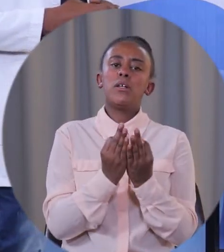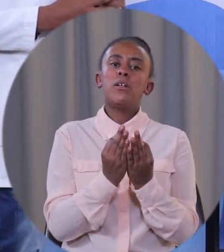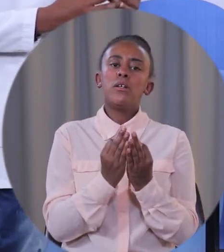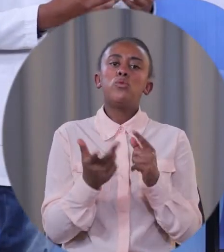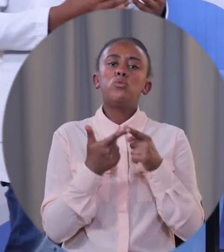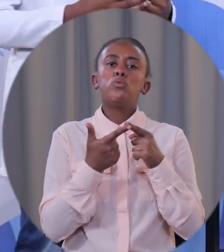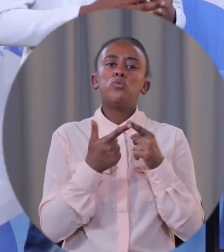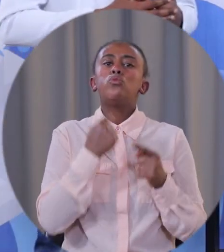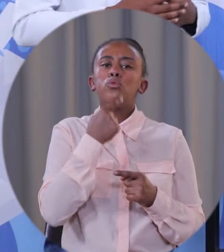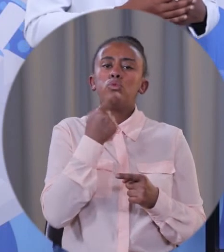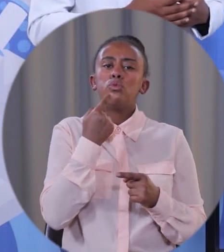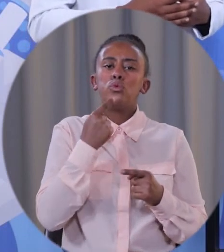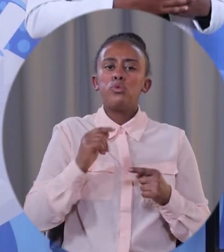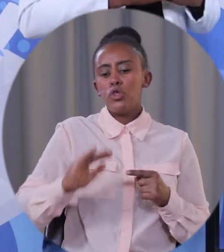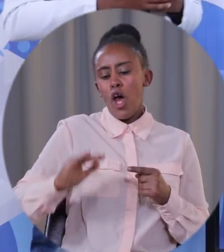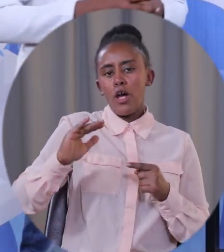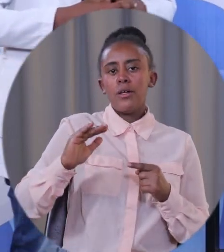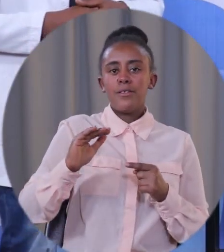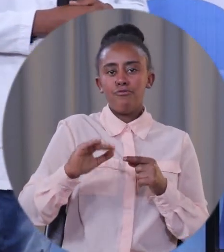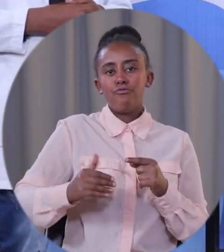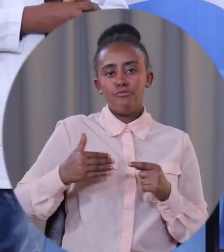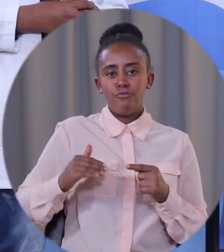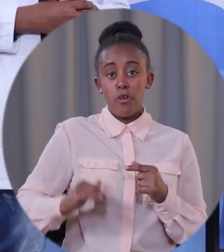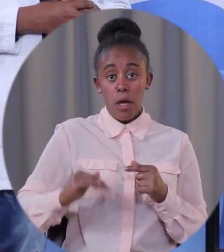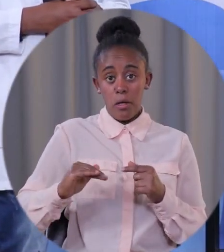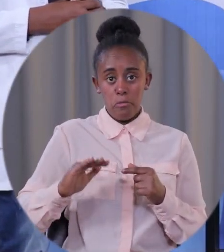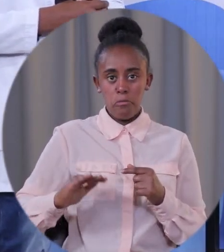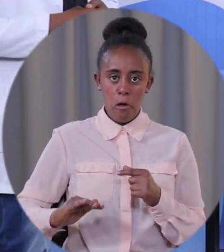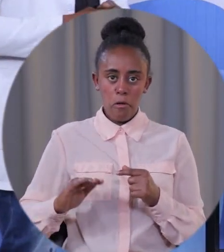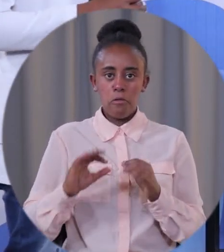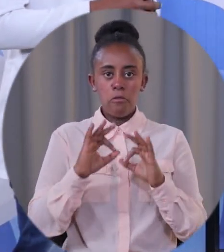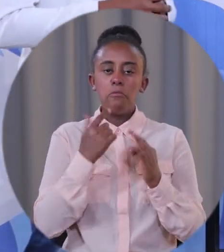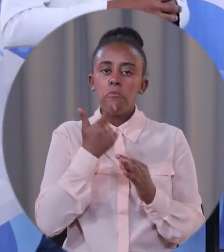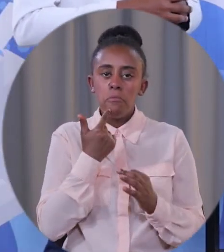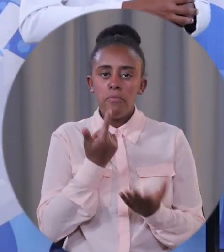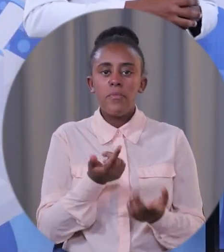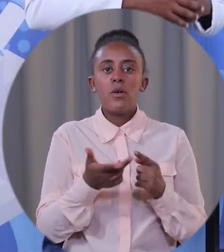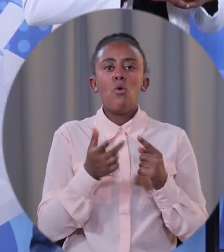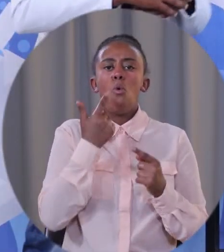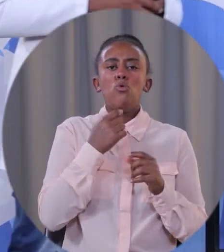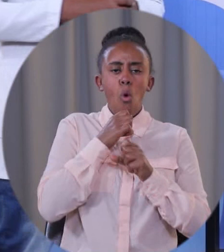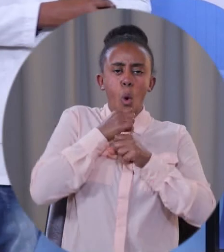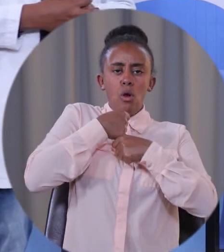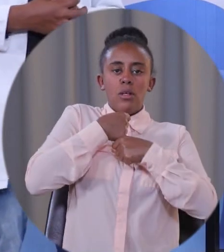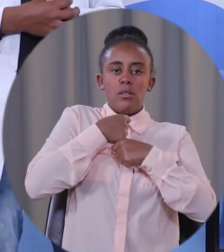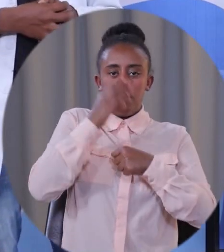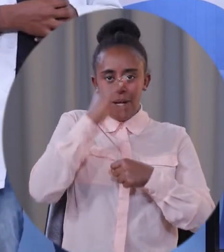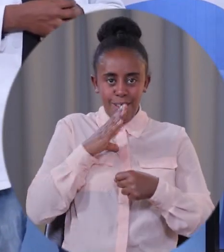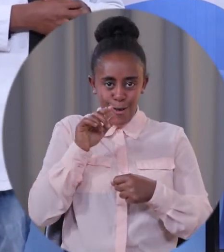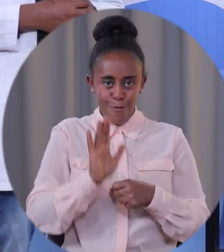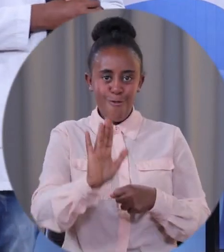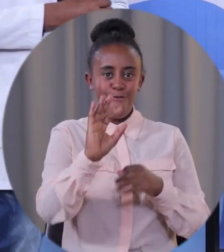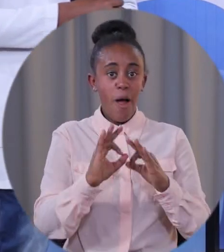2. Who is your youngest person in your family? 3. Who is the oldest person in your